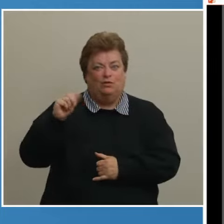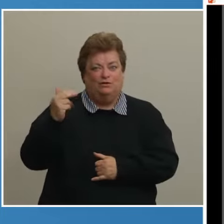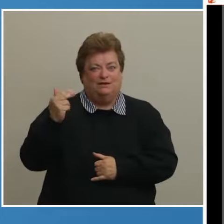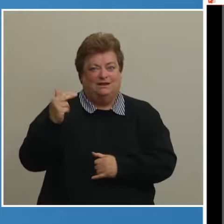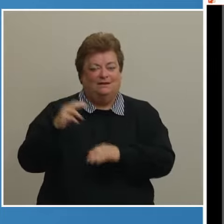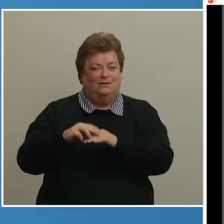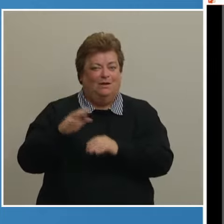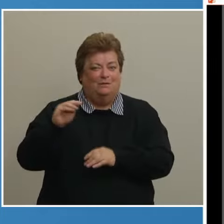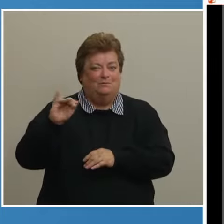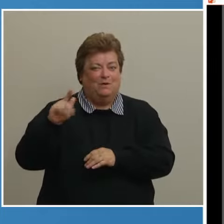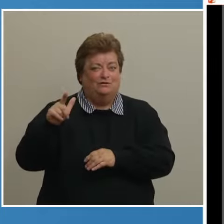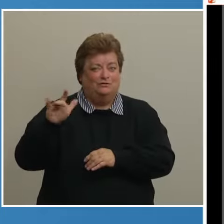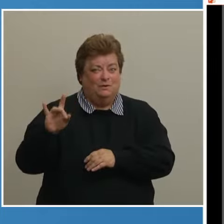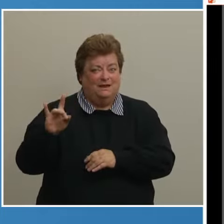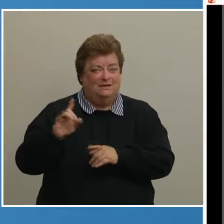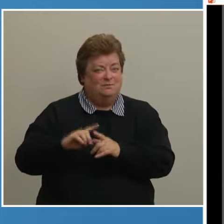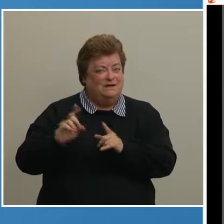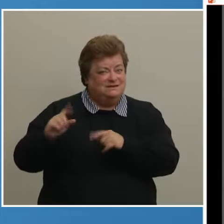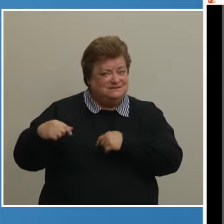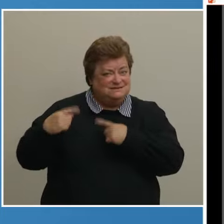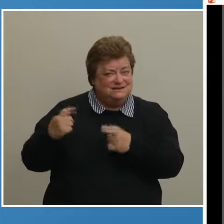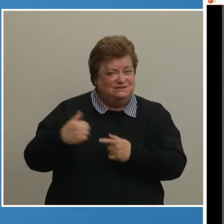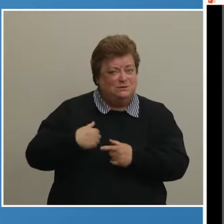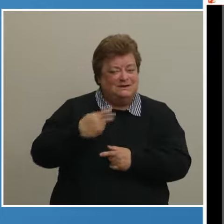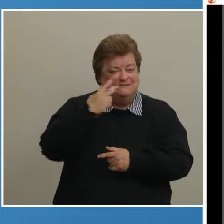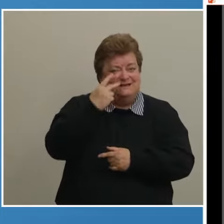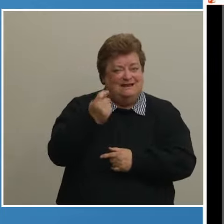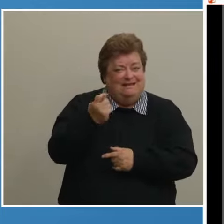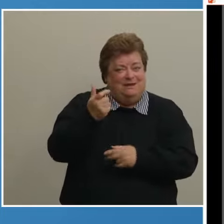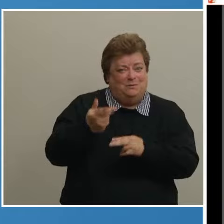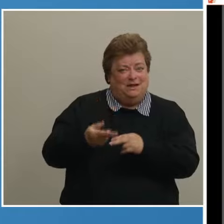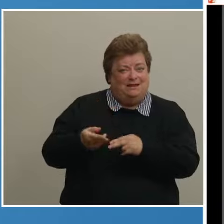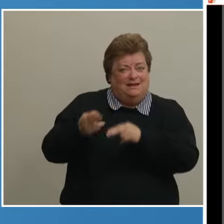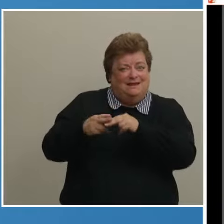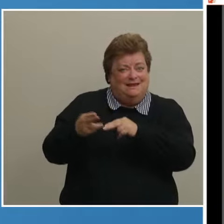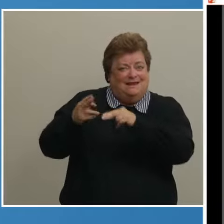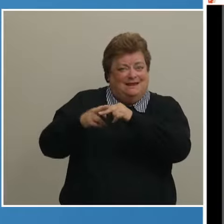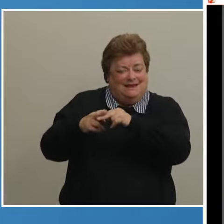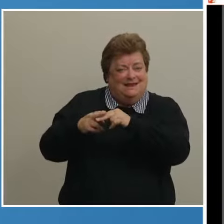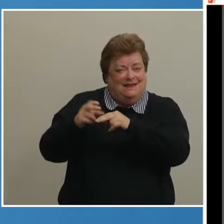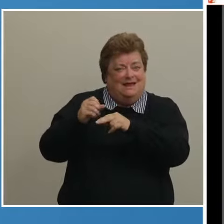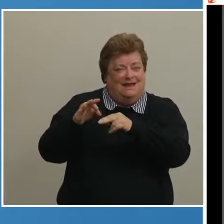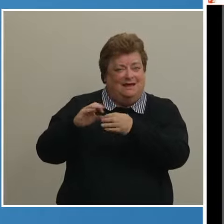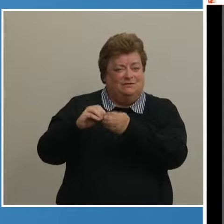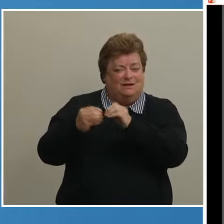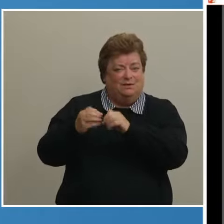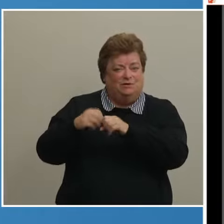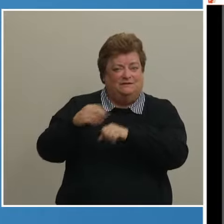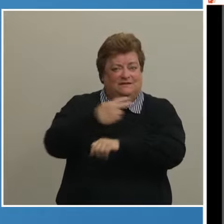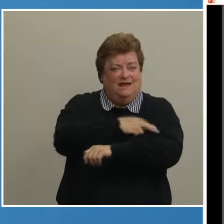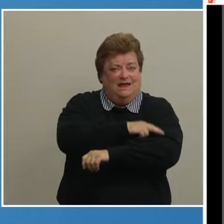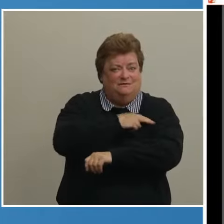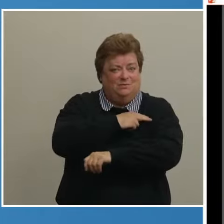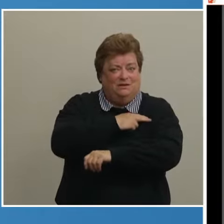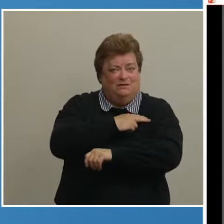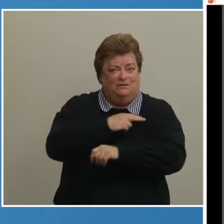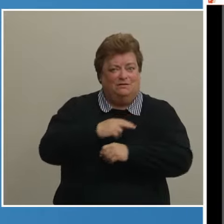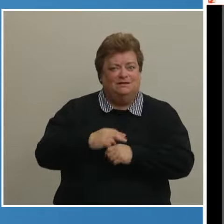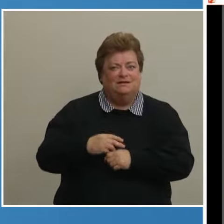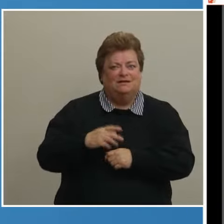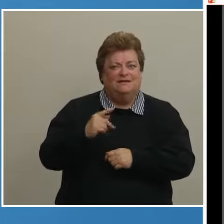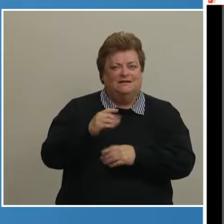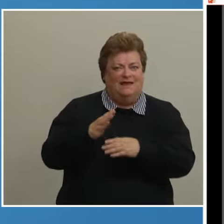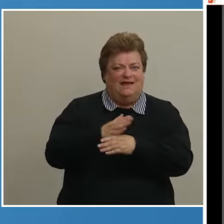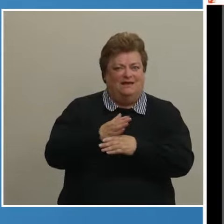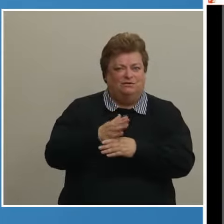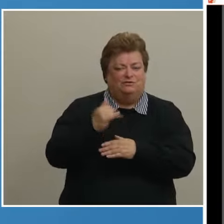28th. But since then, we have seen a gradual uptick in hospitalizations in Lancaster County residents. The average